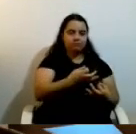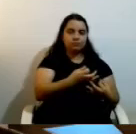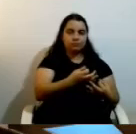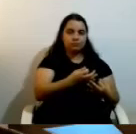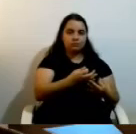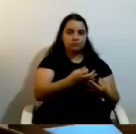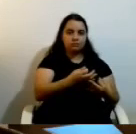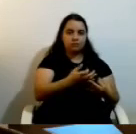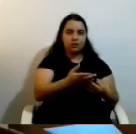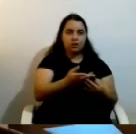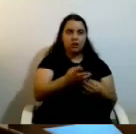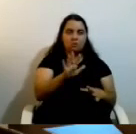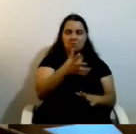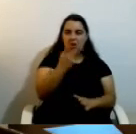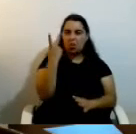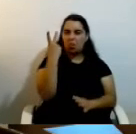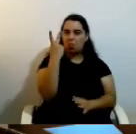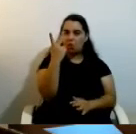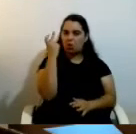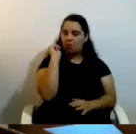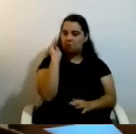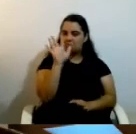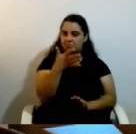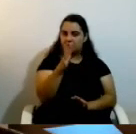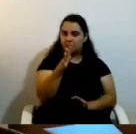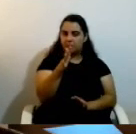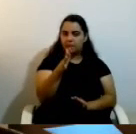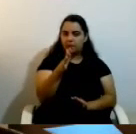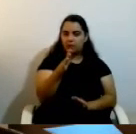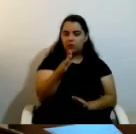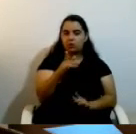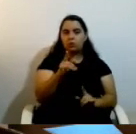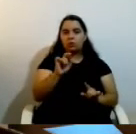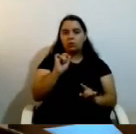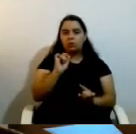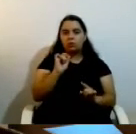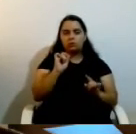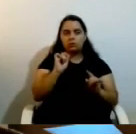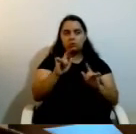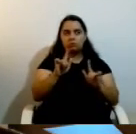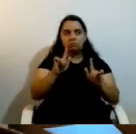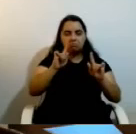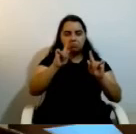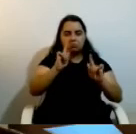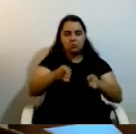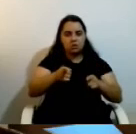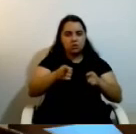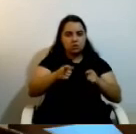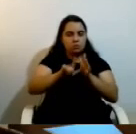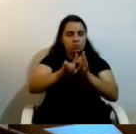2 years ago, at the kickoff meeting of the project in Lisbon in June